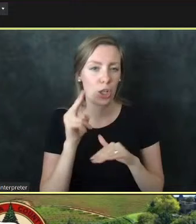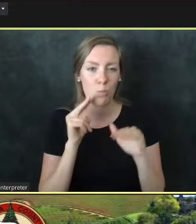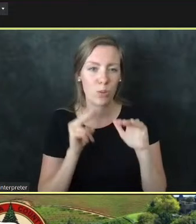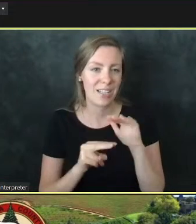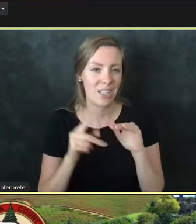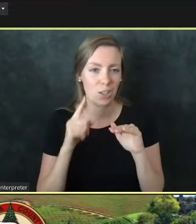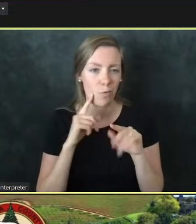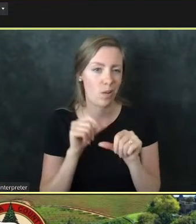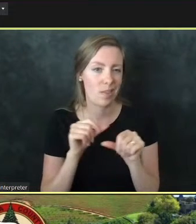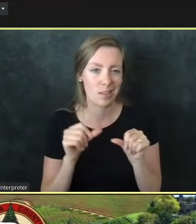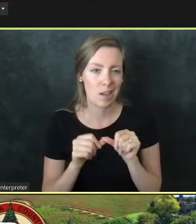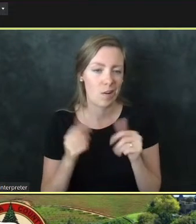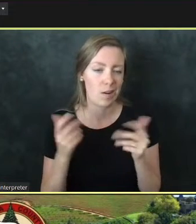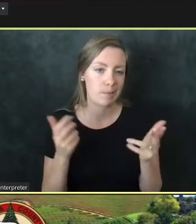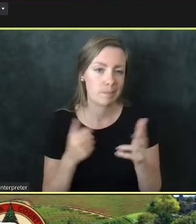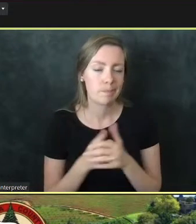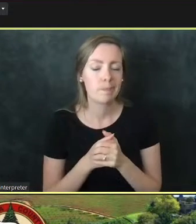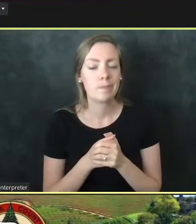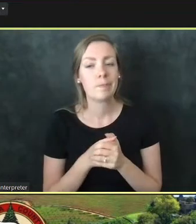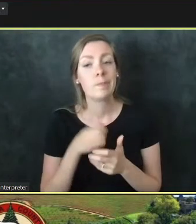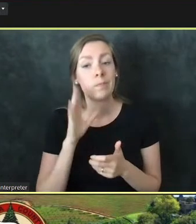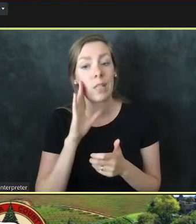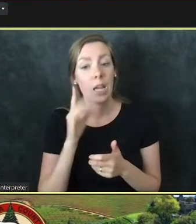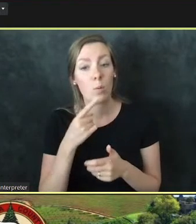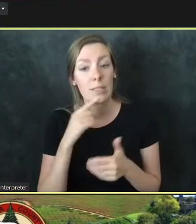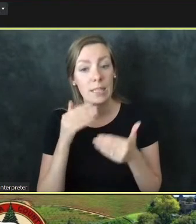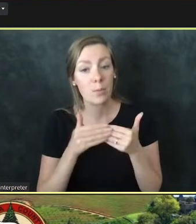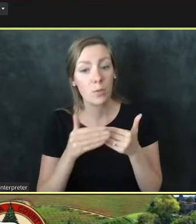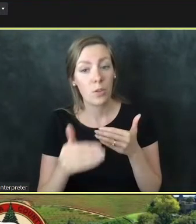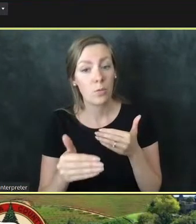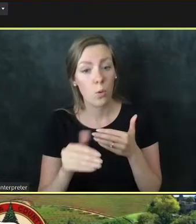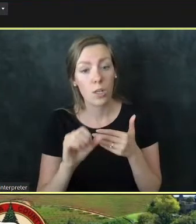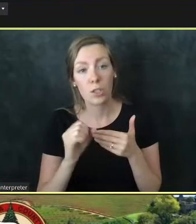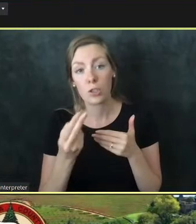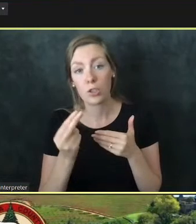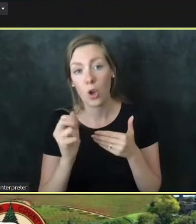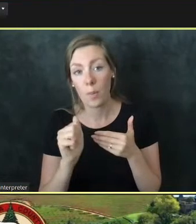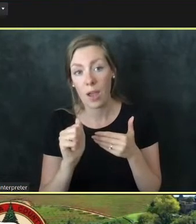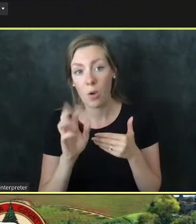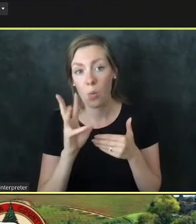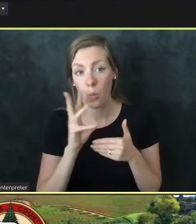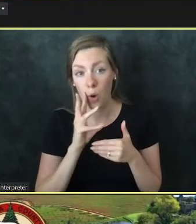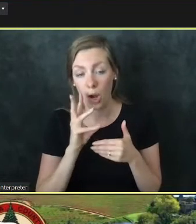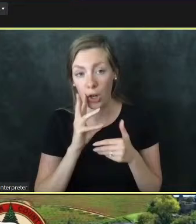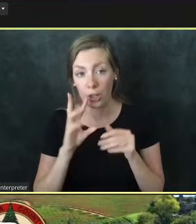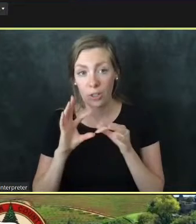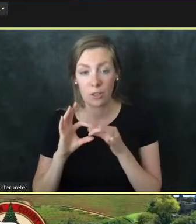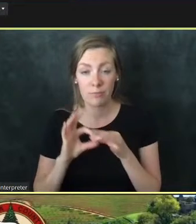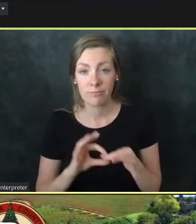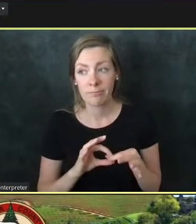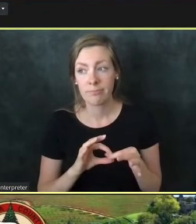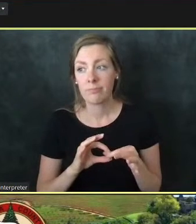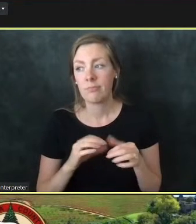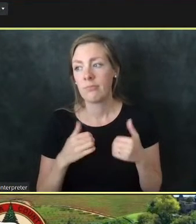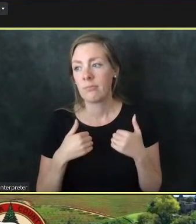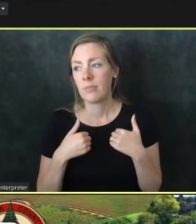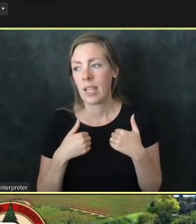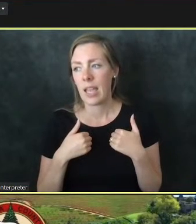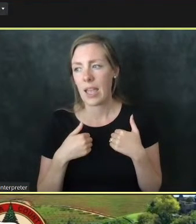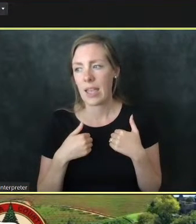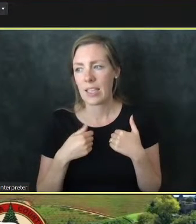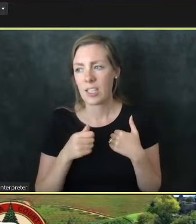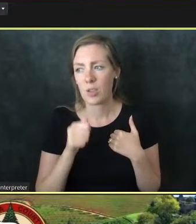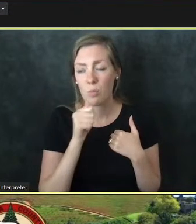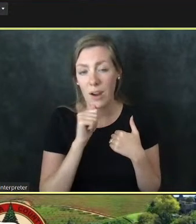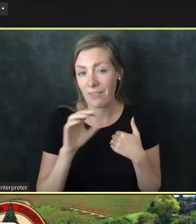area. I would say going forward, Sonoma Water has been teaming with no sabemos muy bien, no estamos seguros si va a private